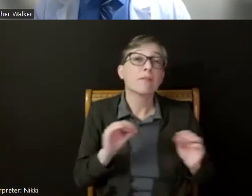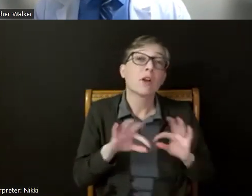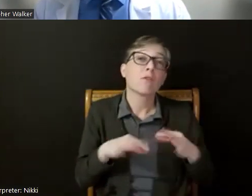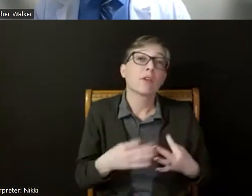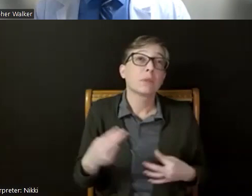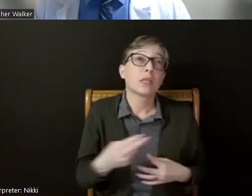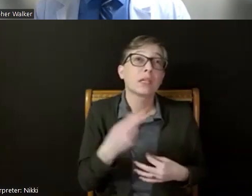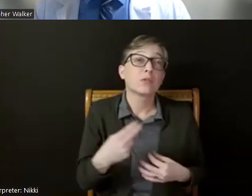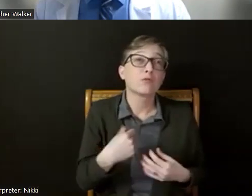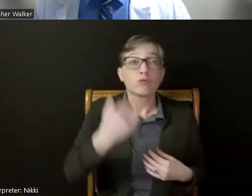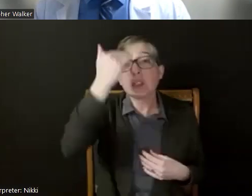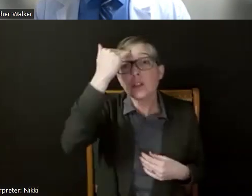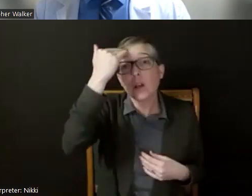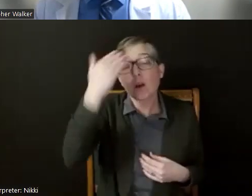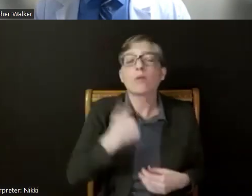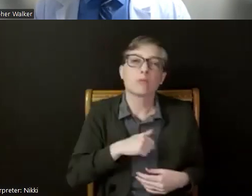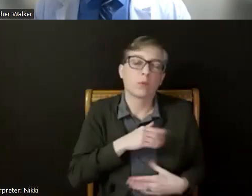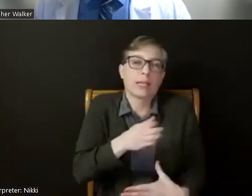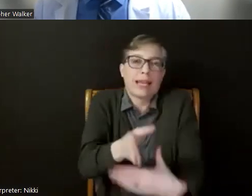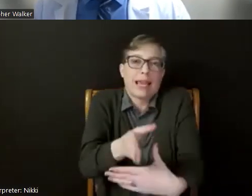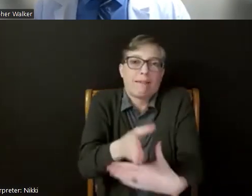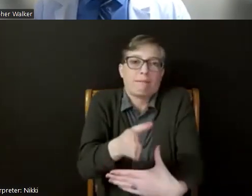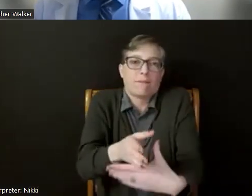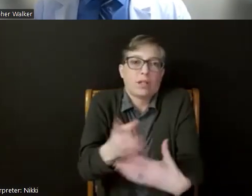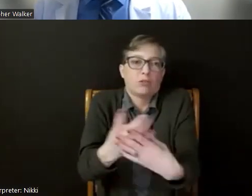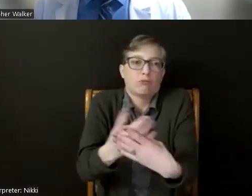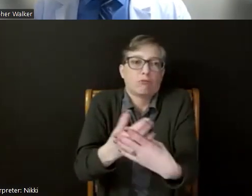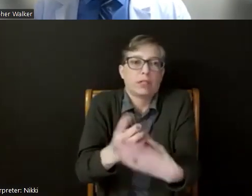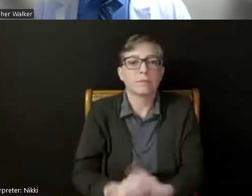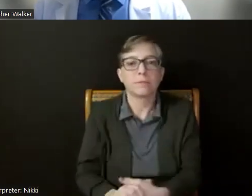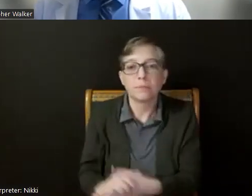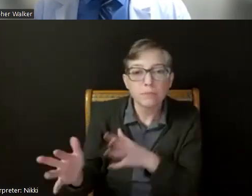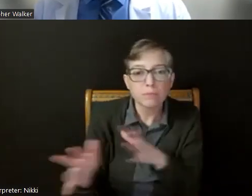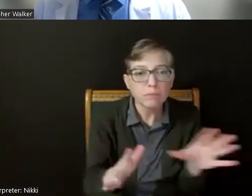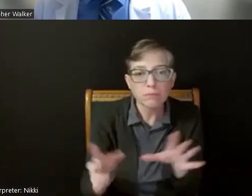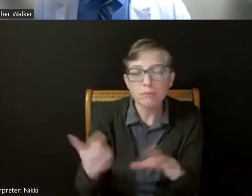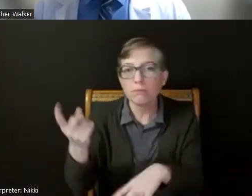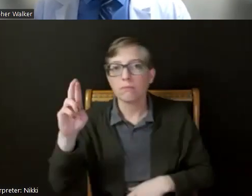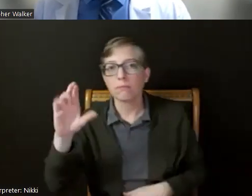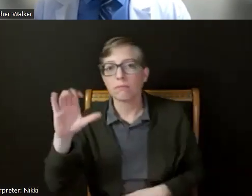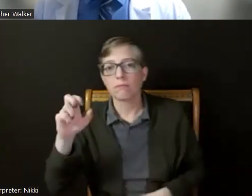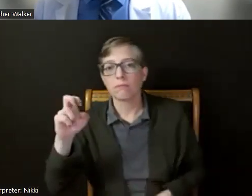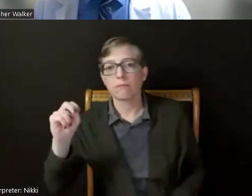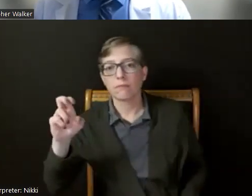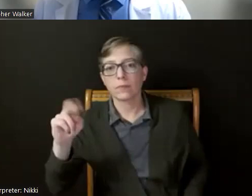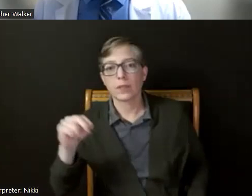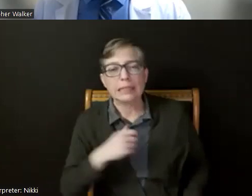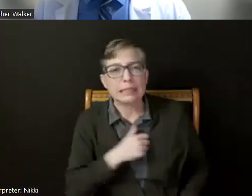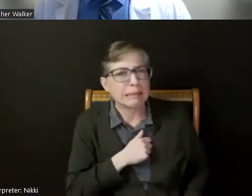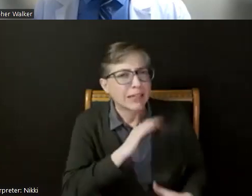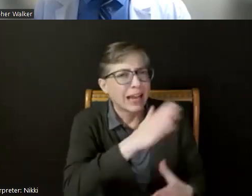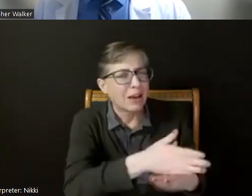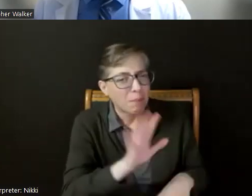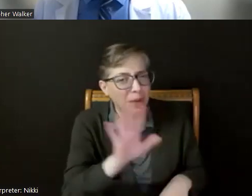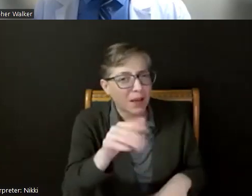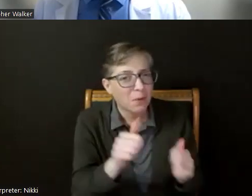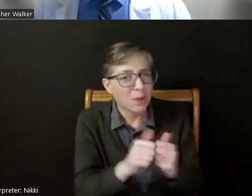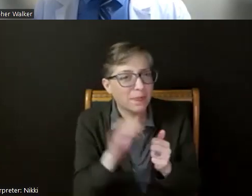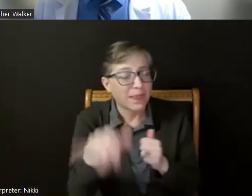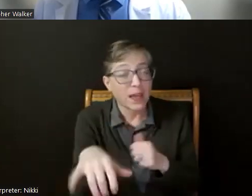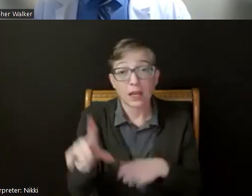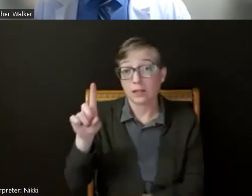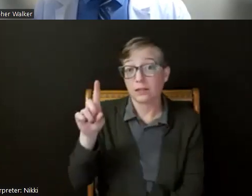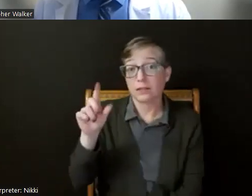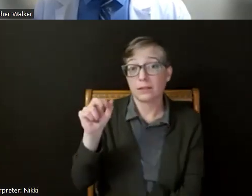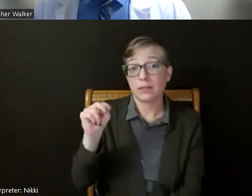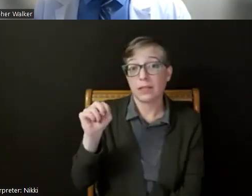screening. Okay, and then I have, oh, I'm sorry, go ahead. I'm sorry to interrupt you, Christina. On that note, Danielle just reminded me of